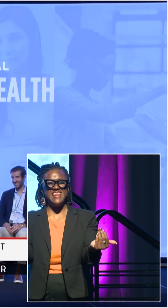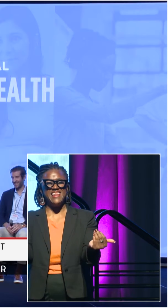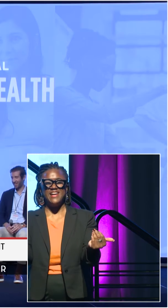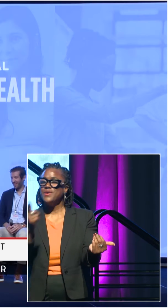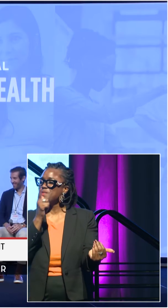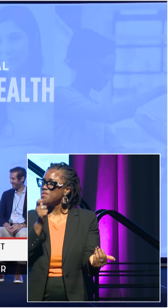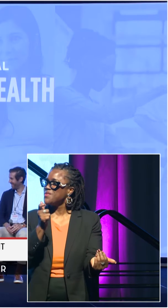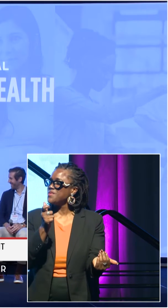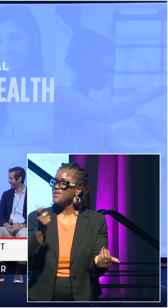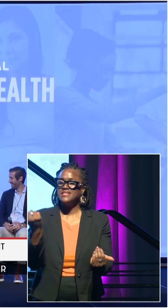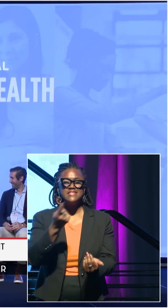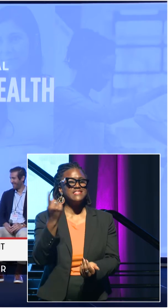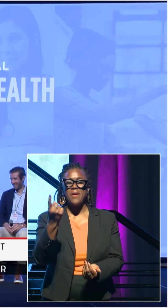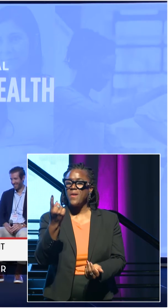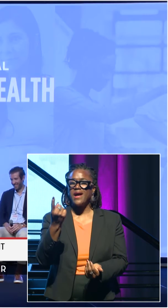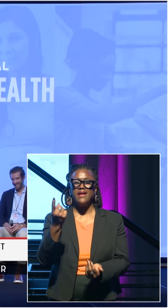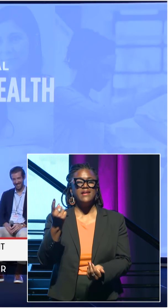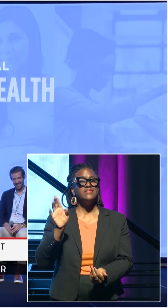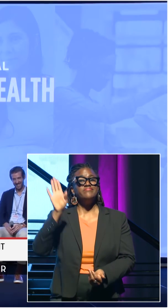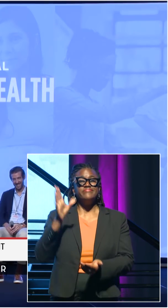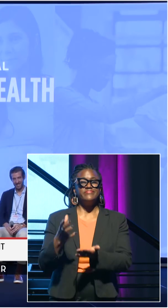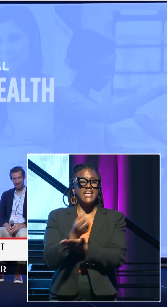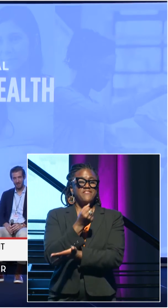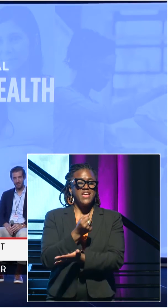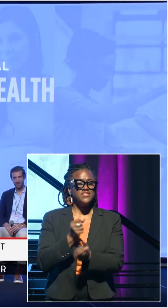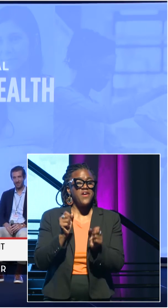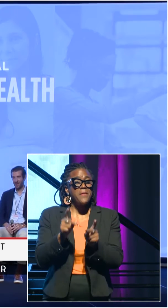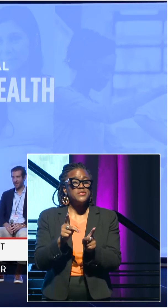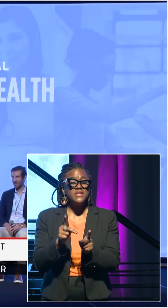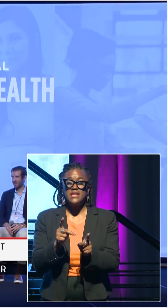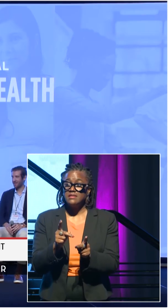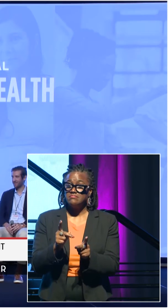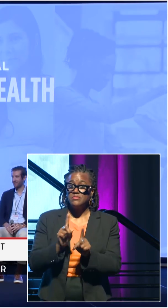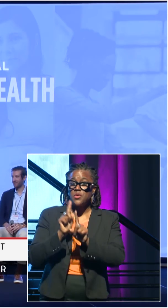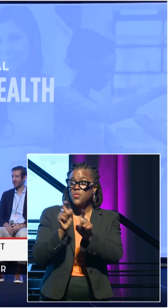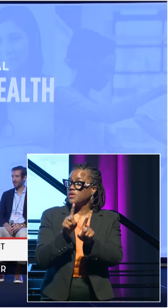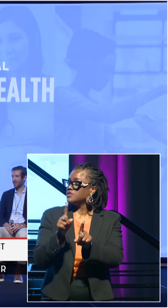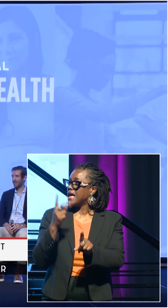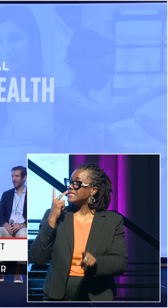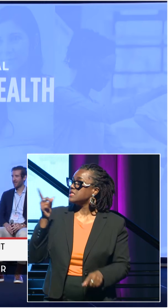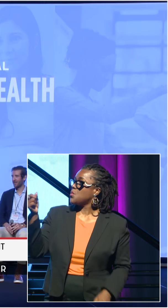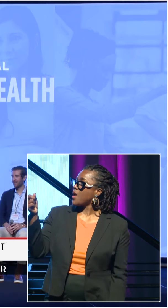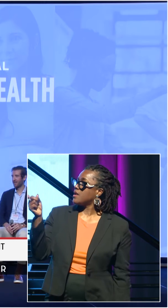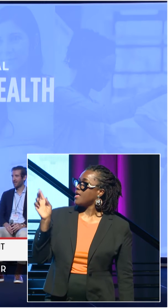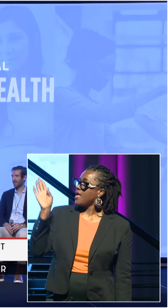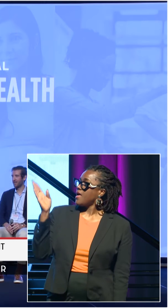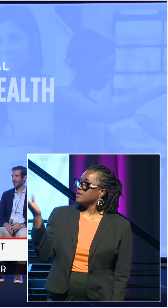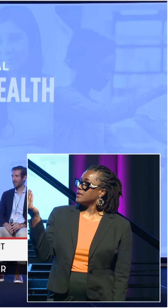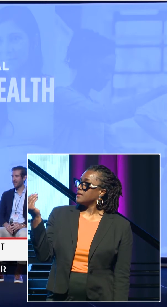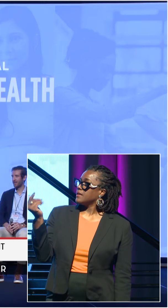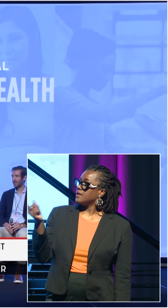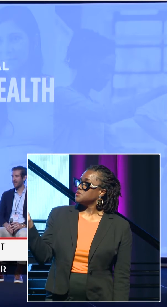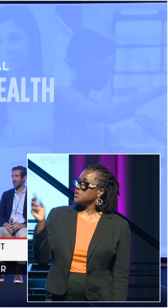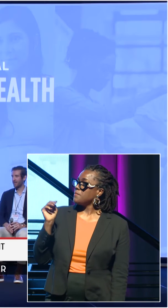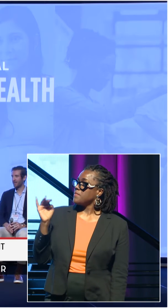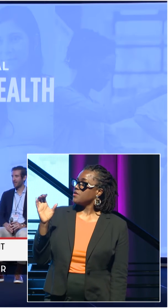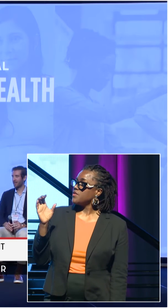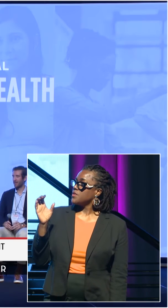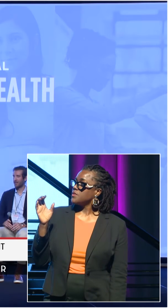please, someone take advantage of the opportunity and pose a question. Yes, I see a hand up. Yes?